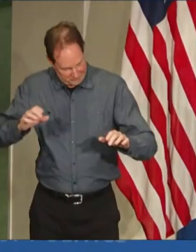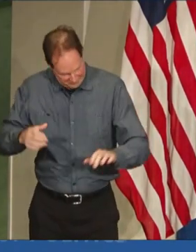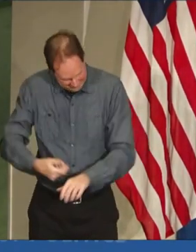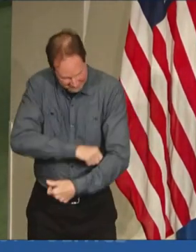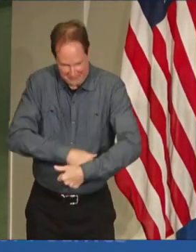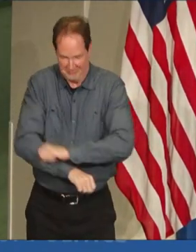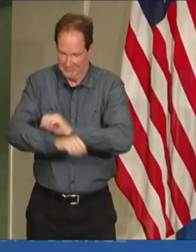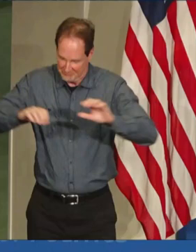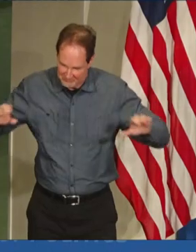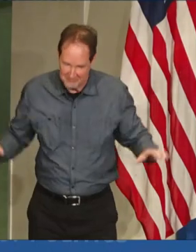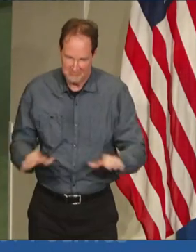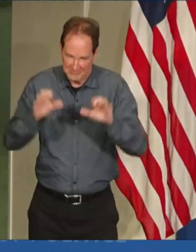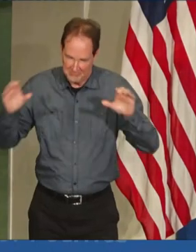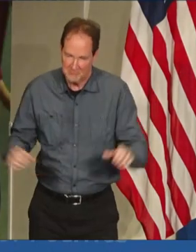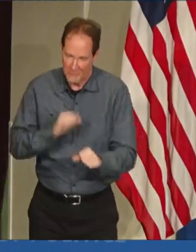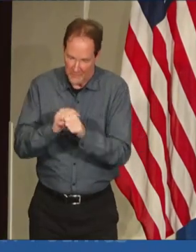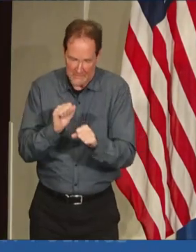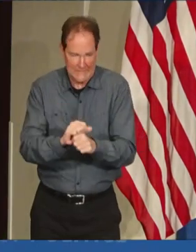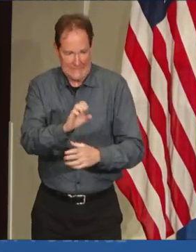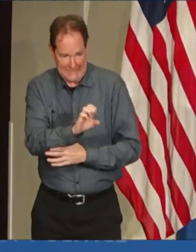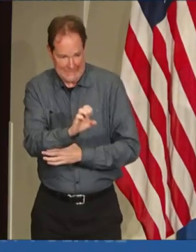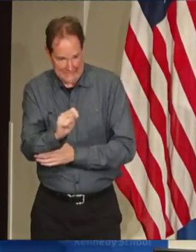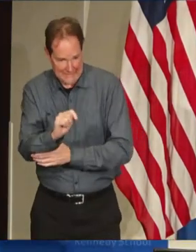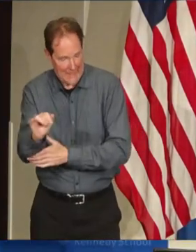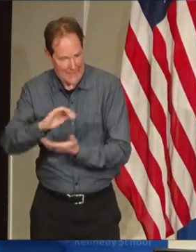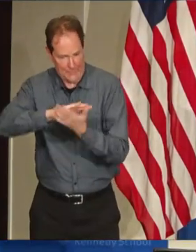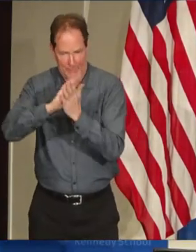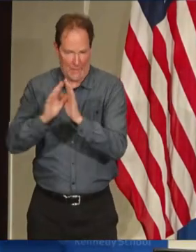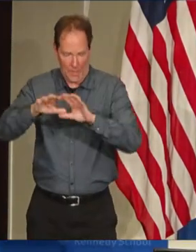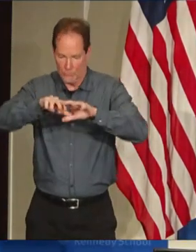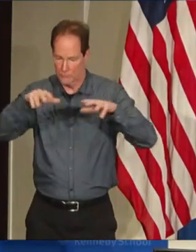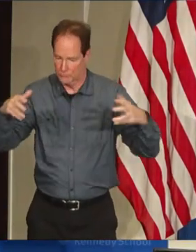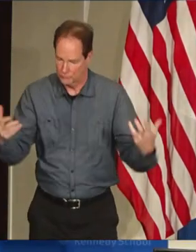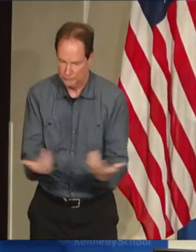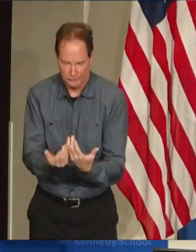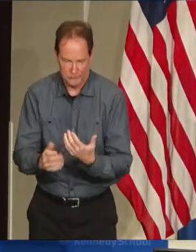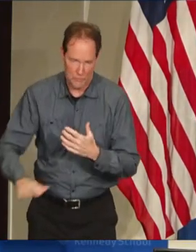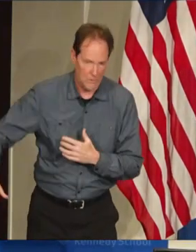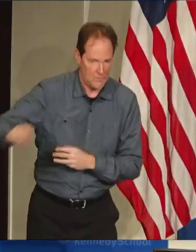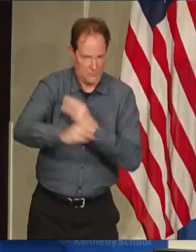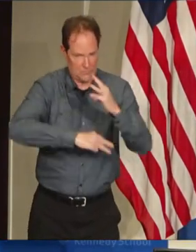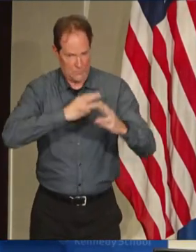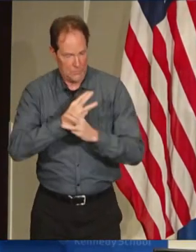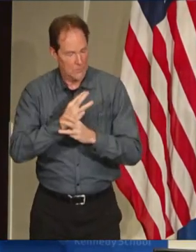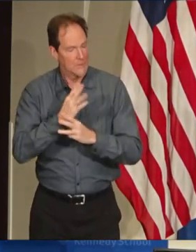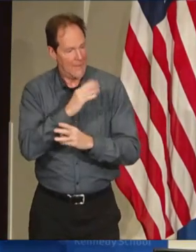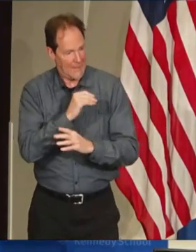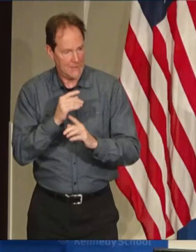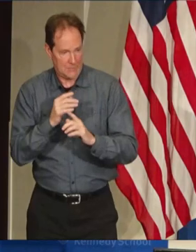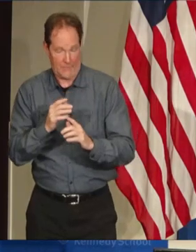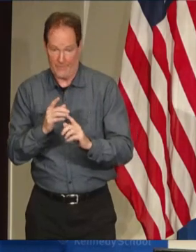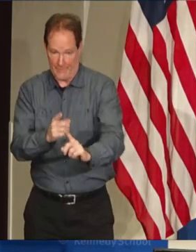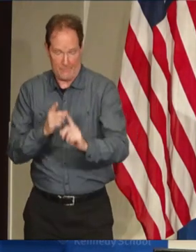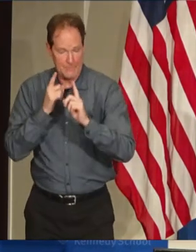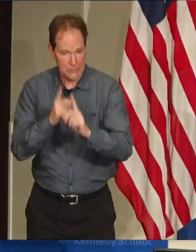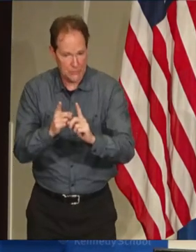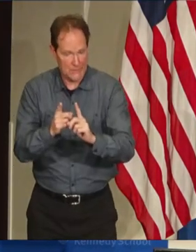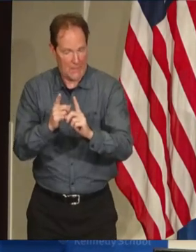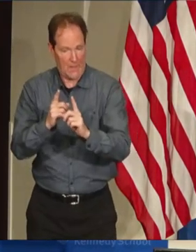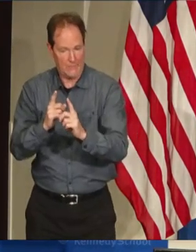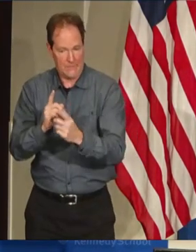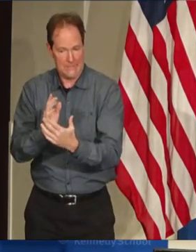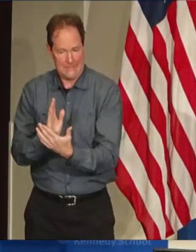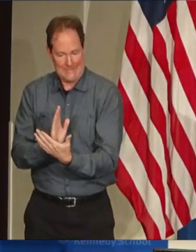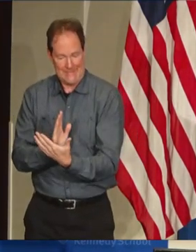taken ETI global, and it is pursuing its mission of disrupting